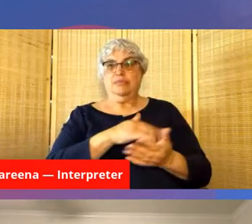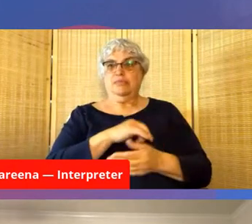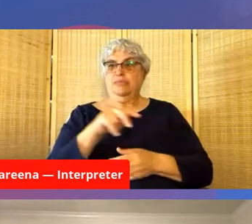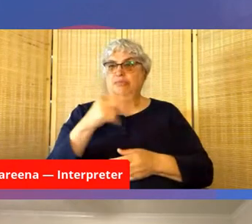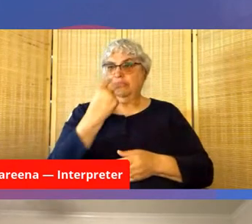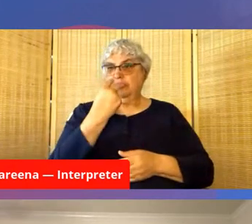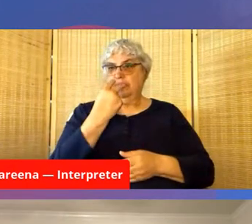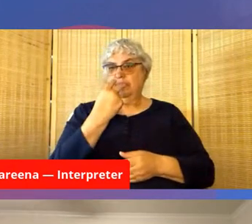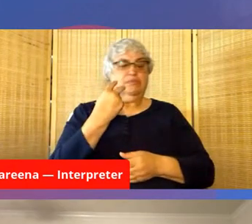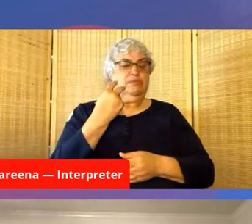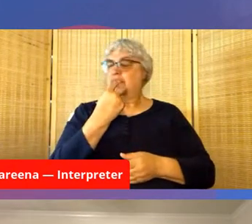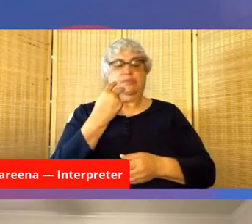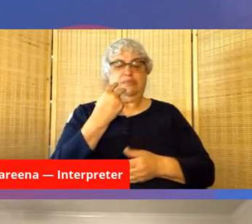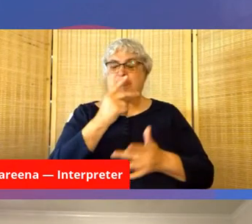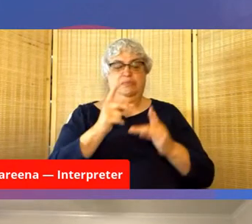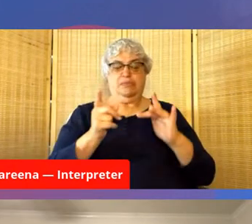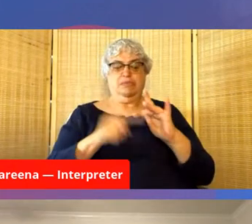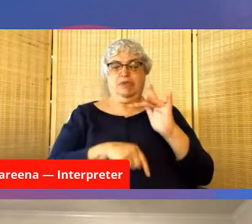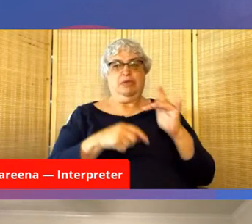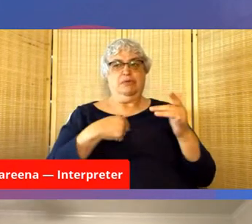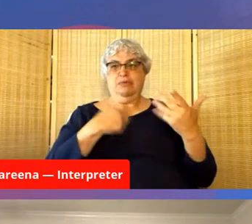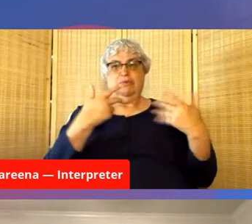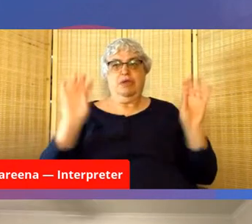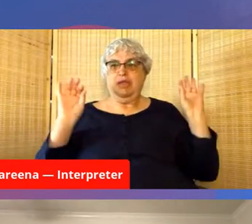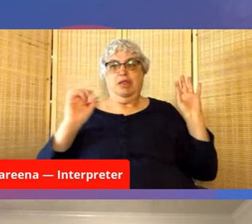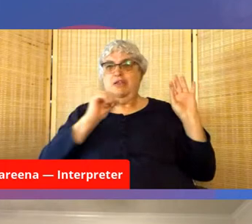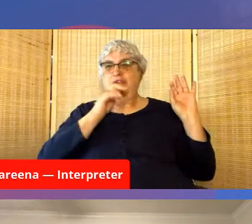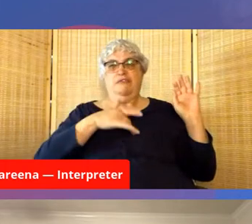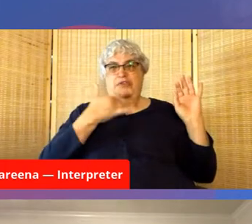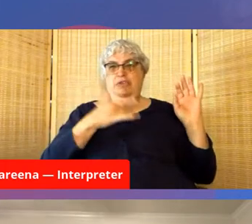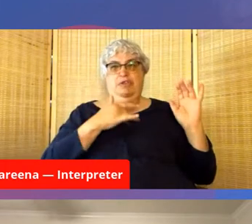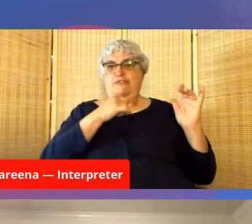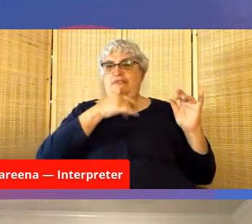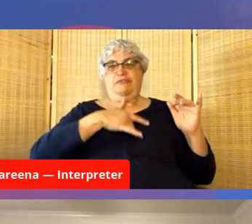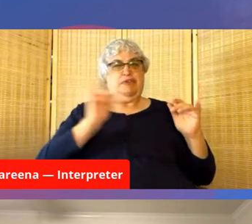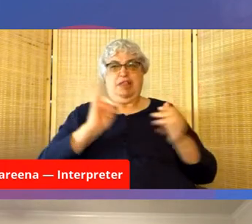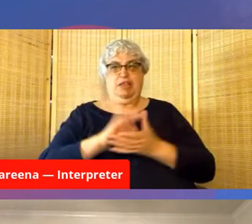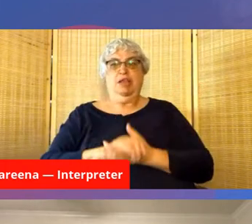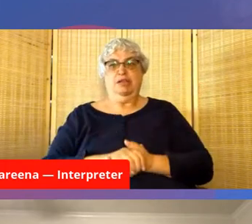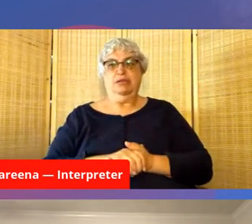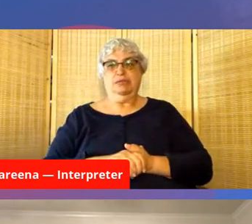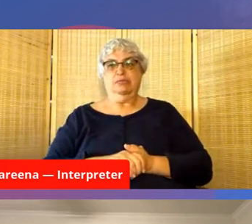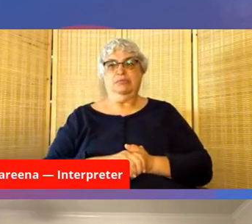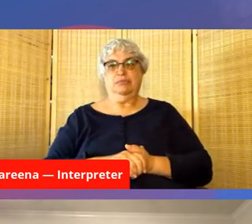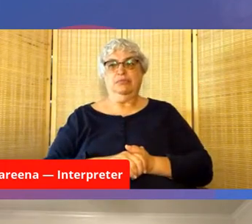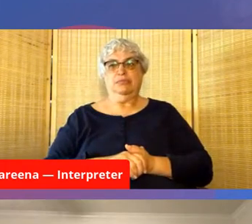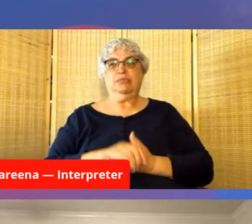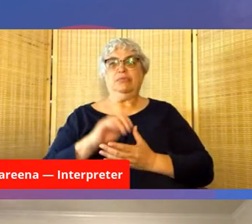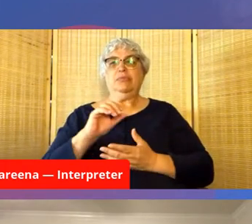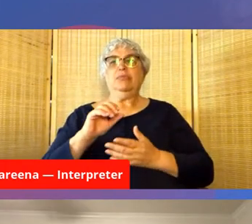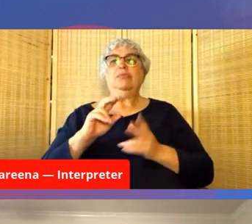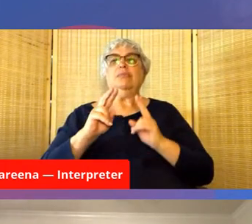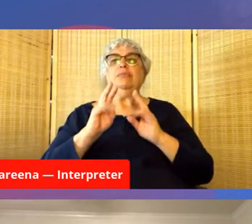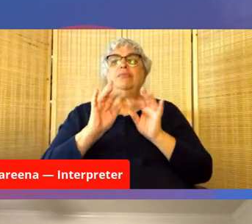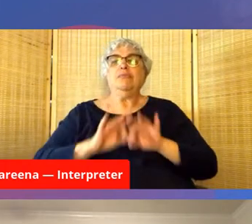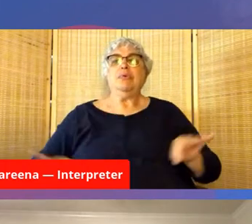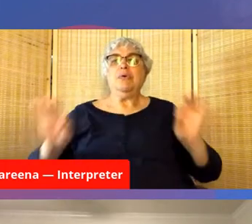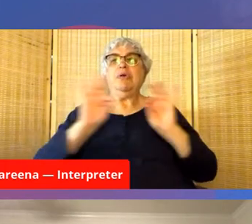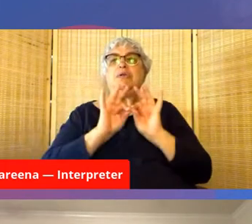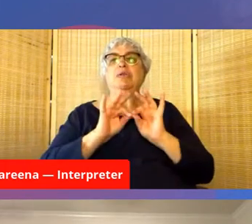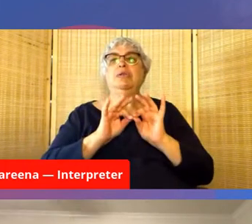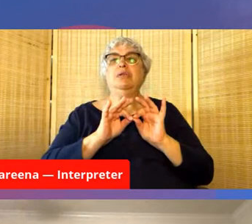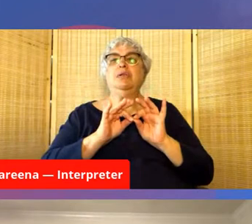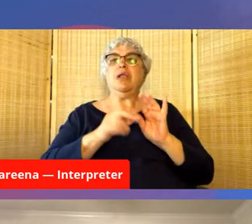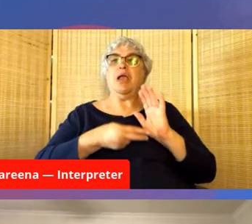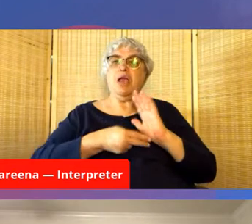and says, no, let's skip this. I'm not feeling it. Let's move on to the next one. So sincerity is the main thing there. Otherwise, if